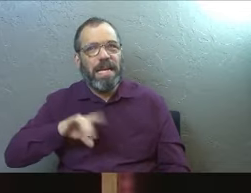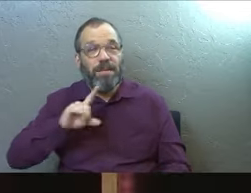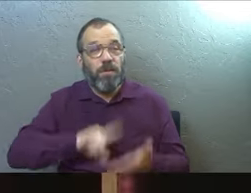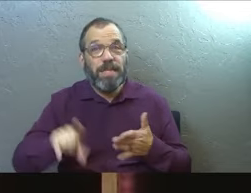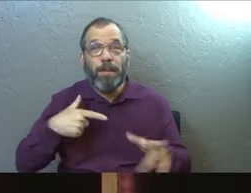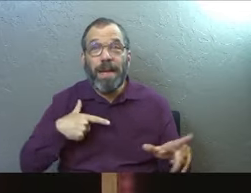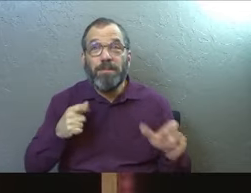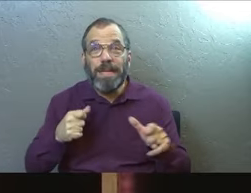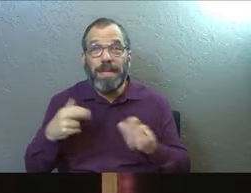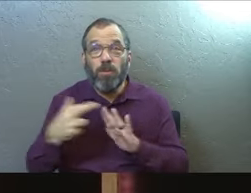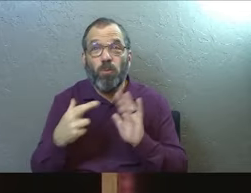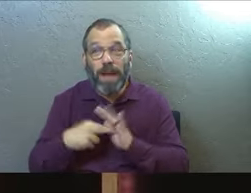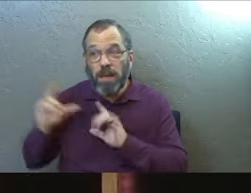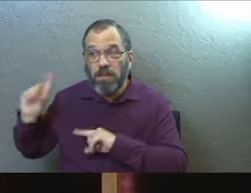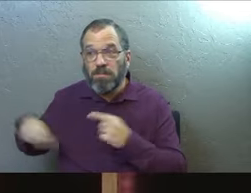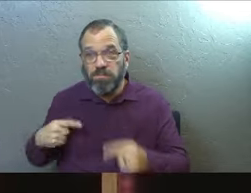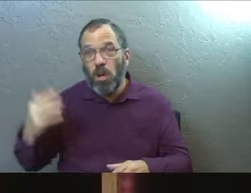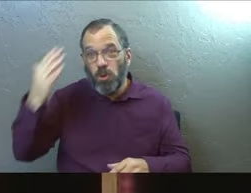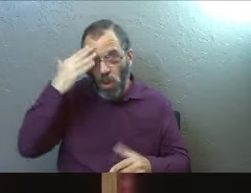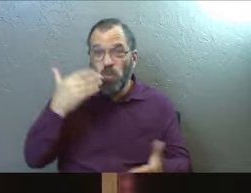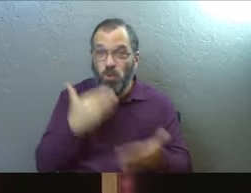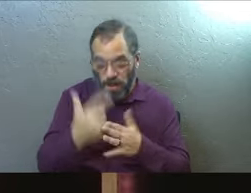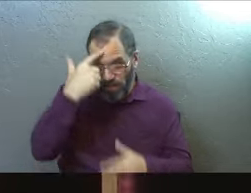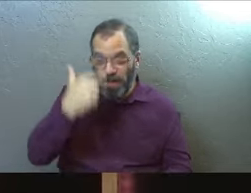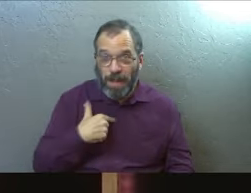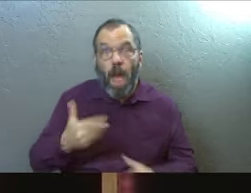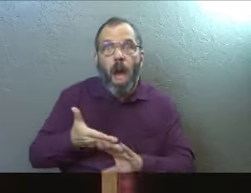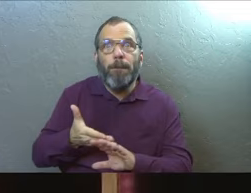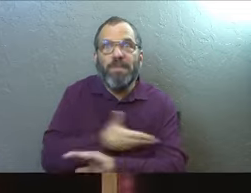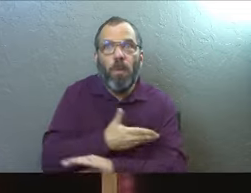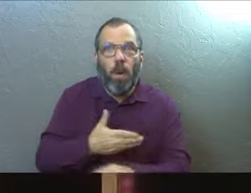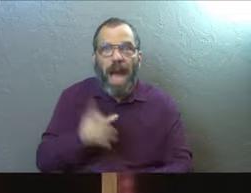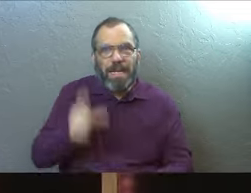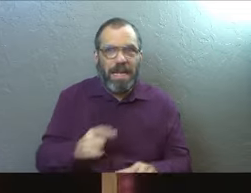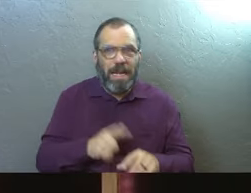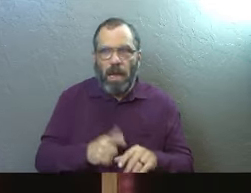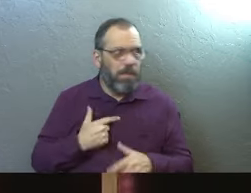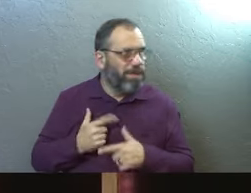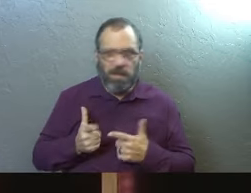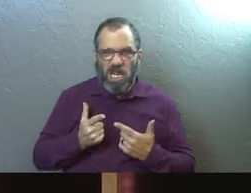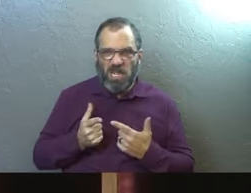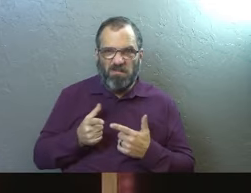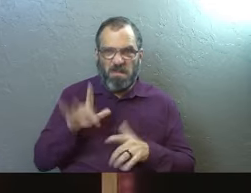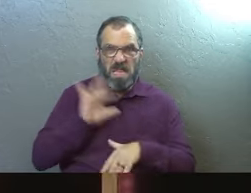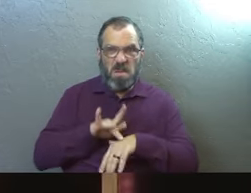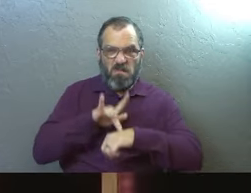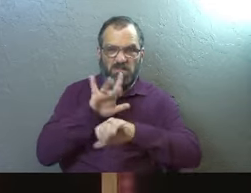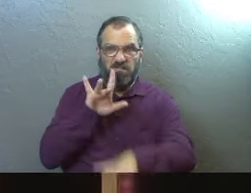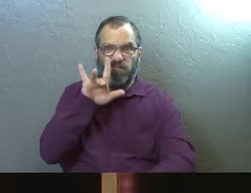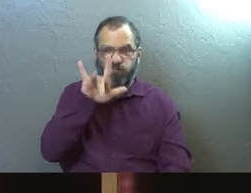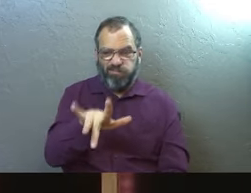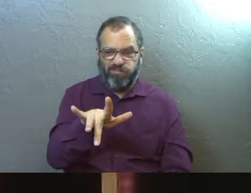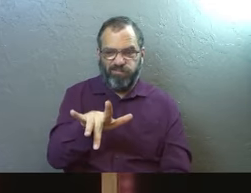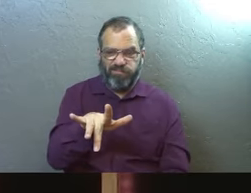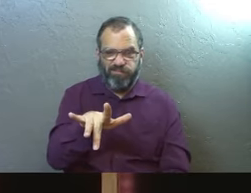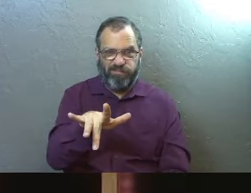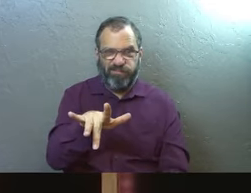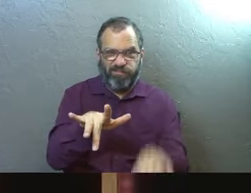track my speeding record, you would have known that was good for me. I needed that accountability in my life.